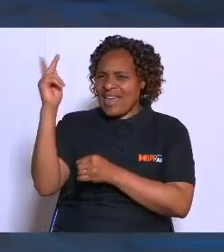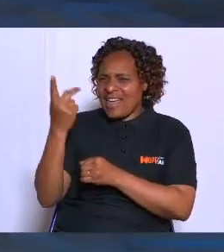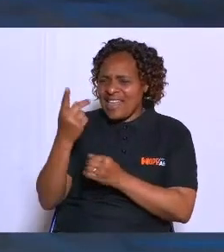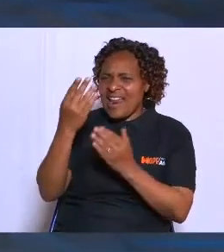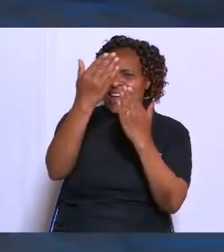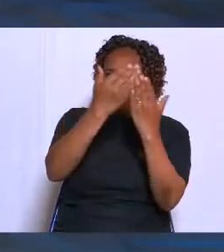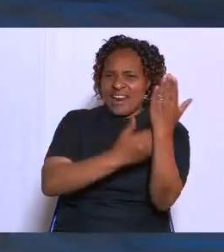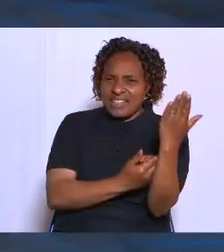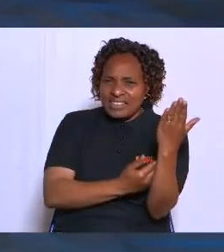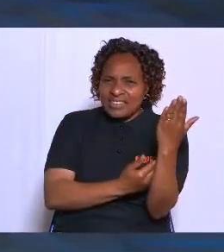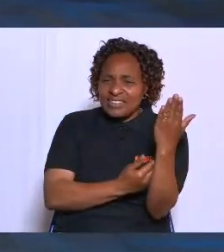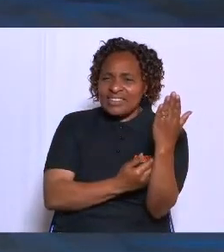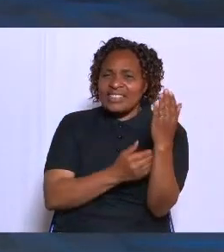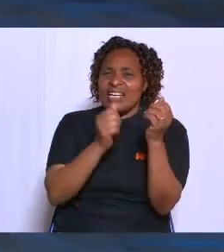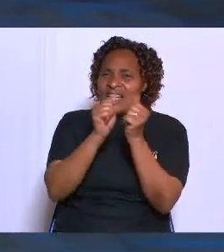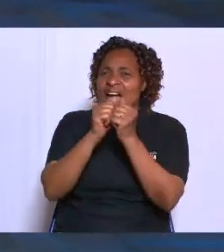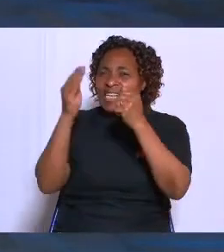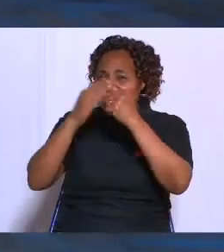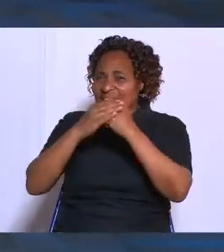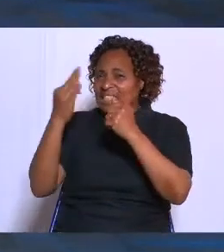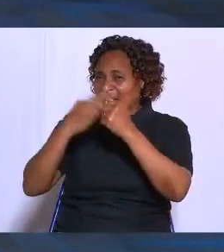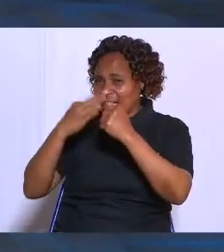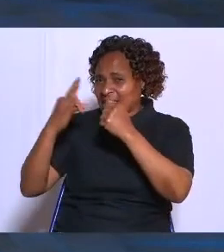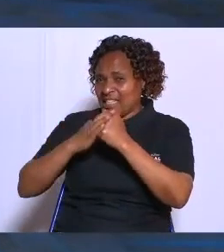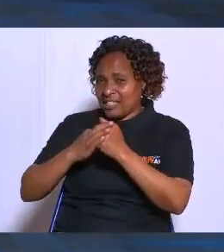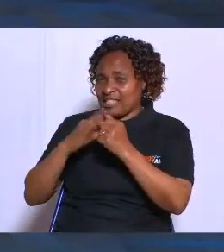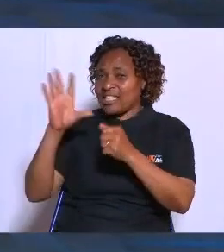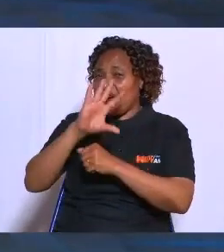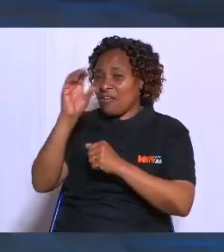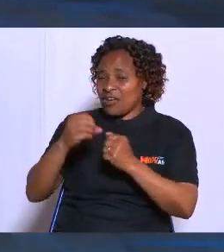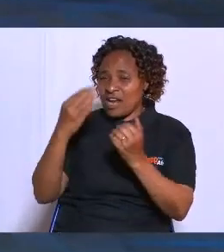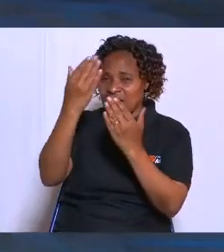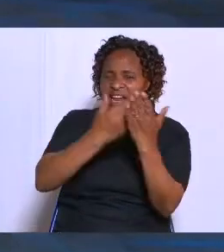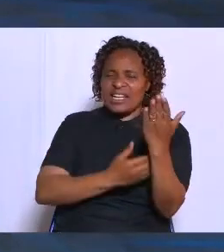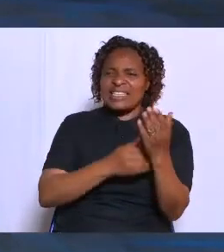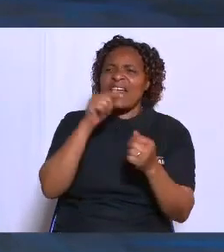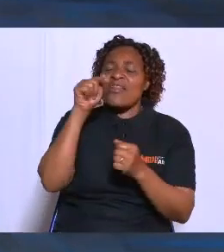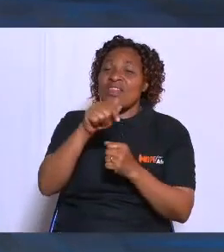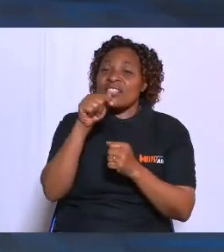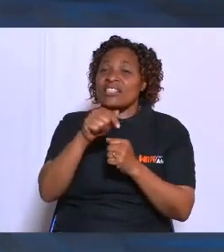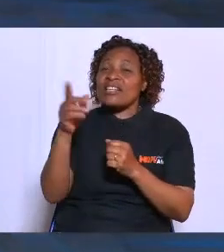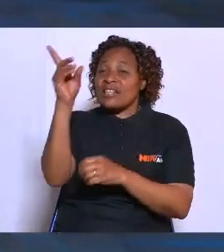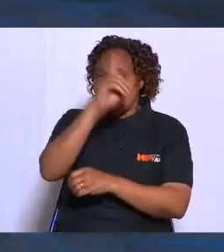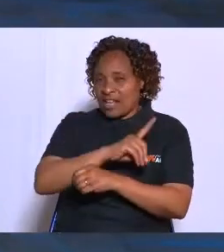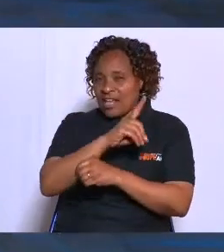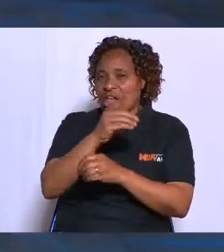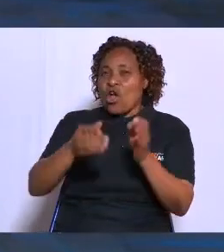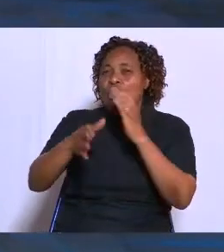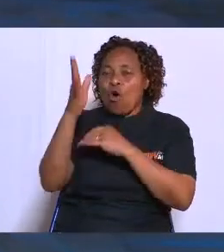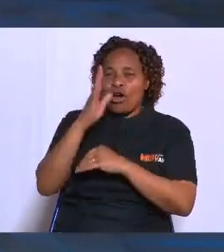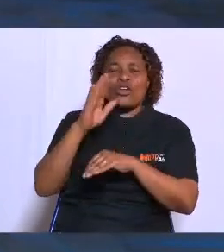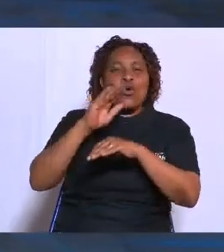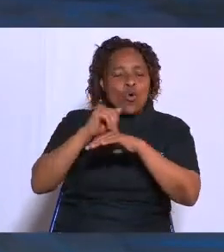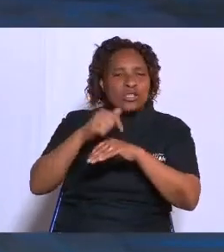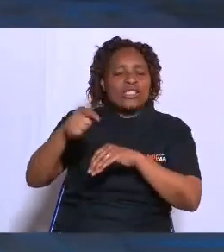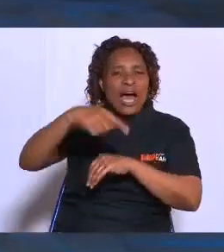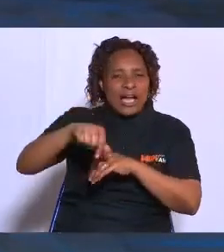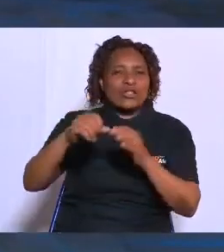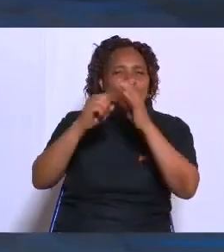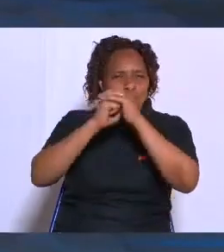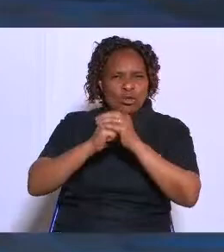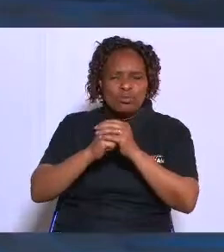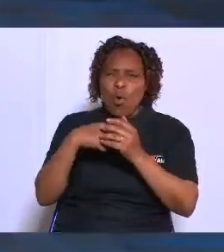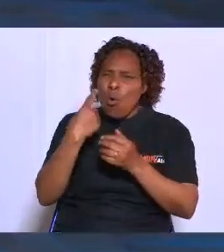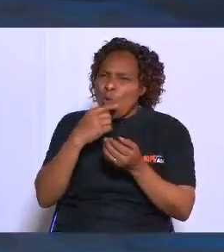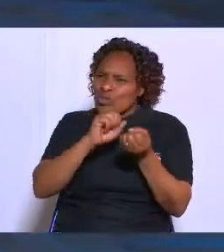up until 1988 and on the old African calendars that's the day that God calls us to worship on who